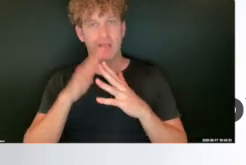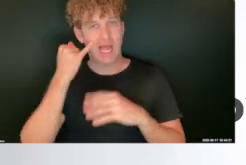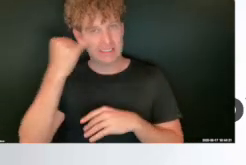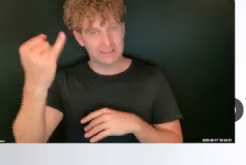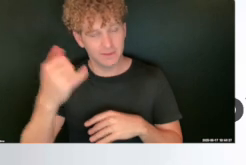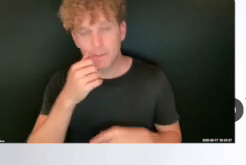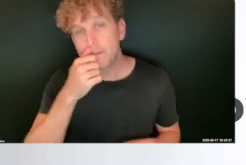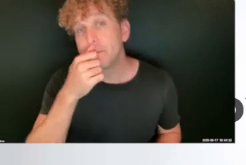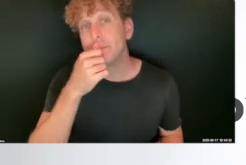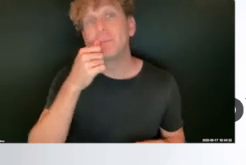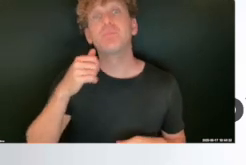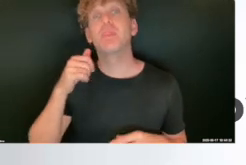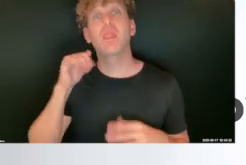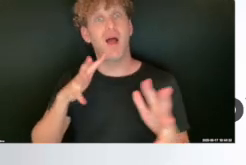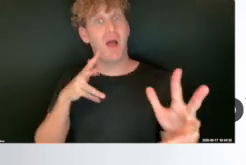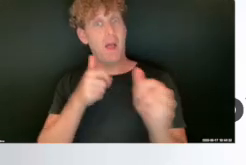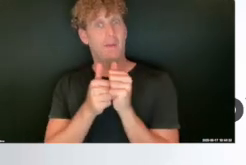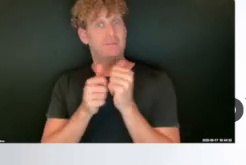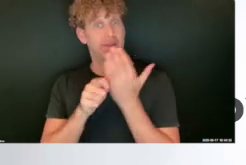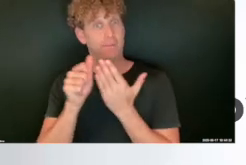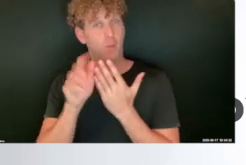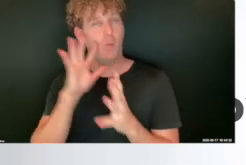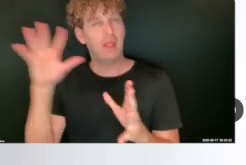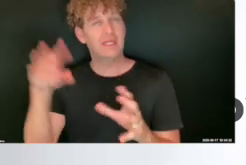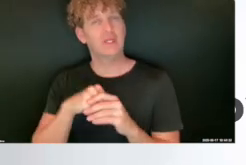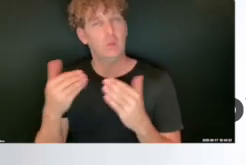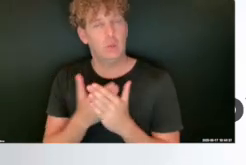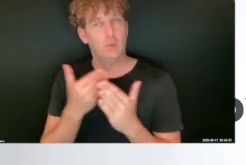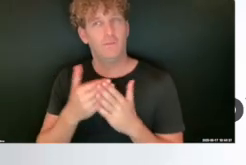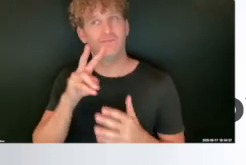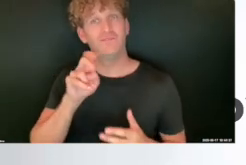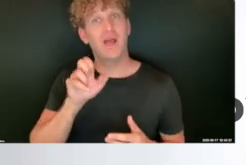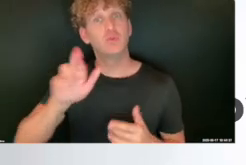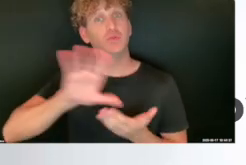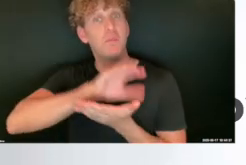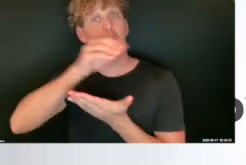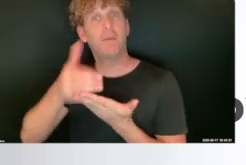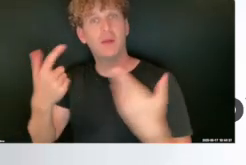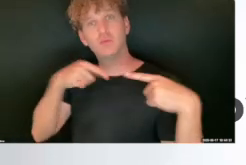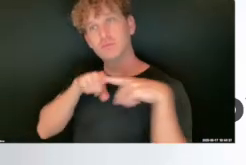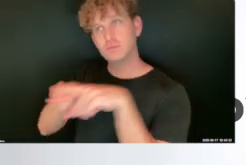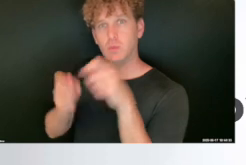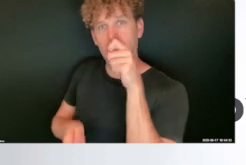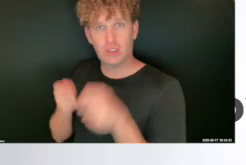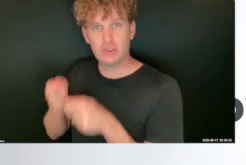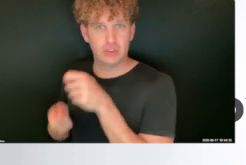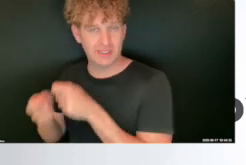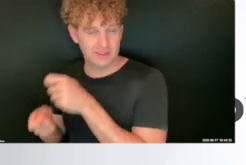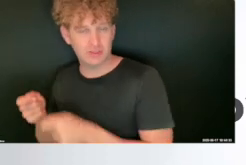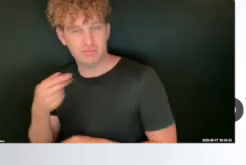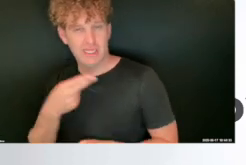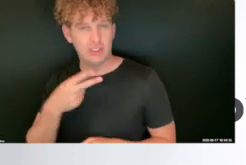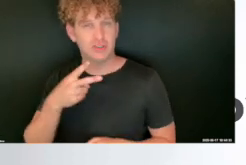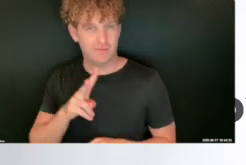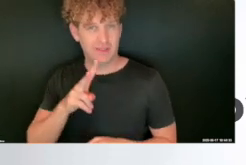on reporting requirements for short-term rental providers and information on the Purchase Plus offering that allows